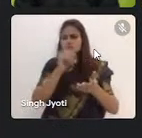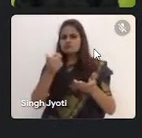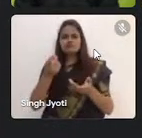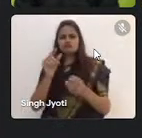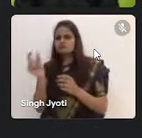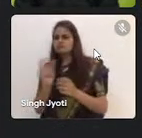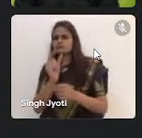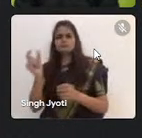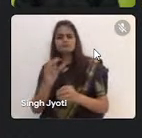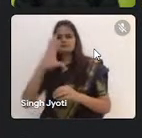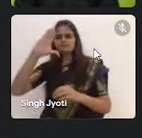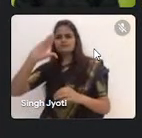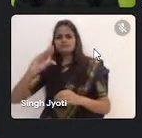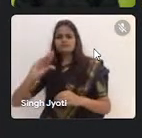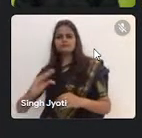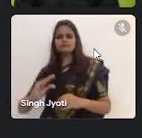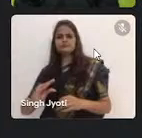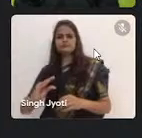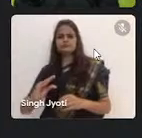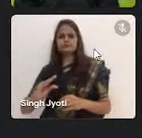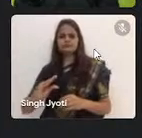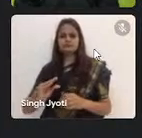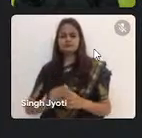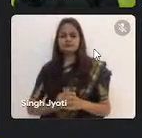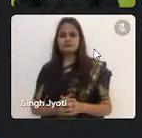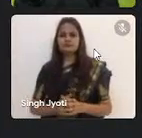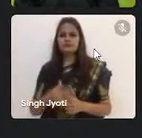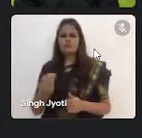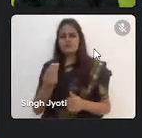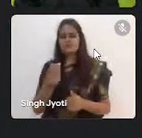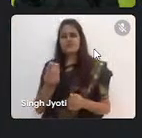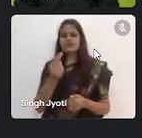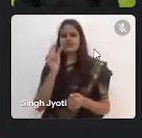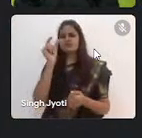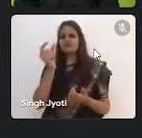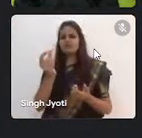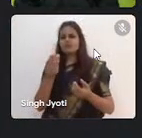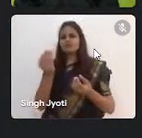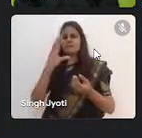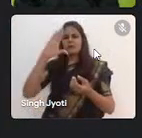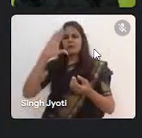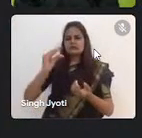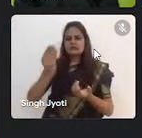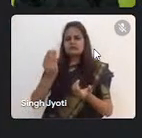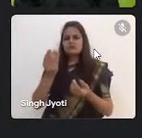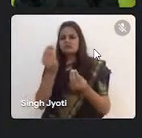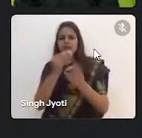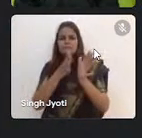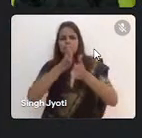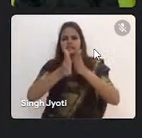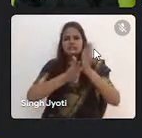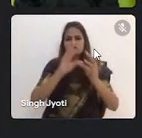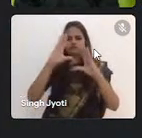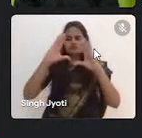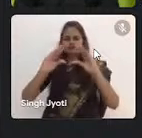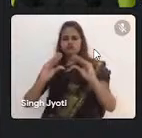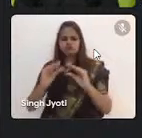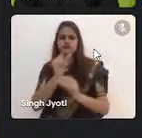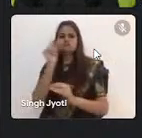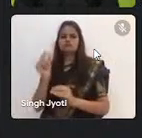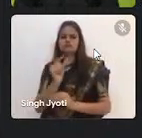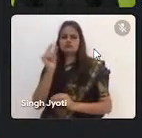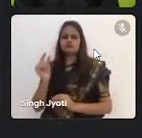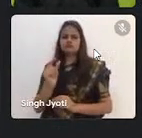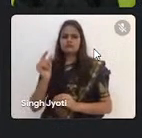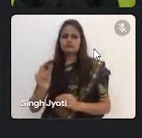a limited corpus of a very small number of signs. There's also a